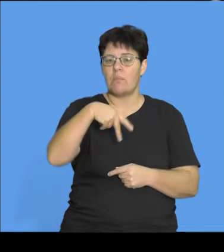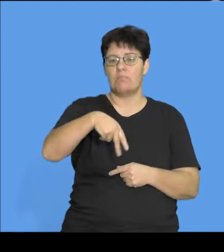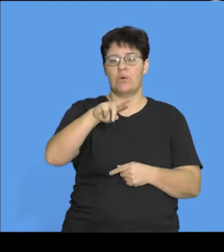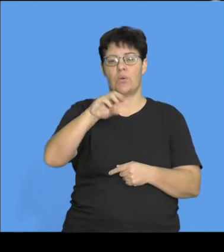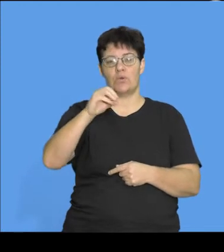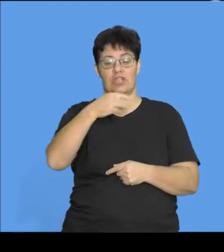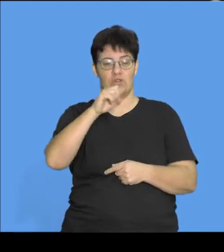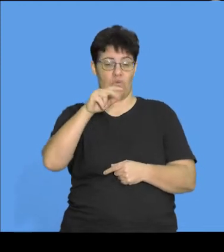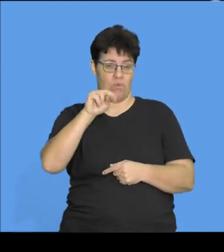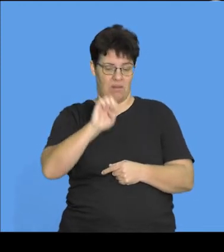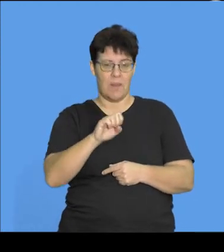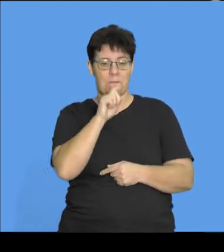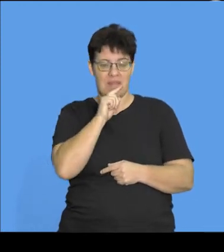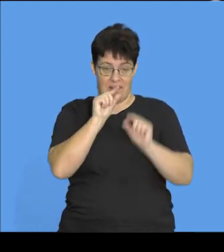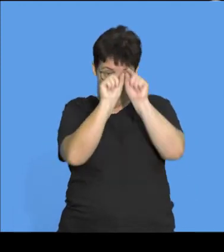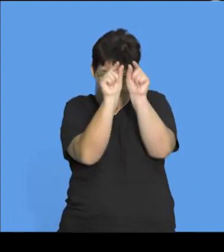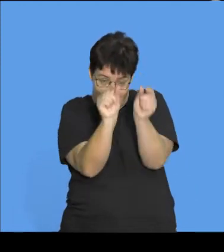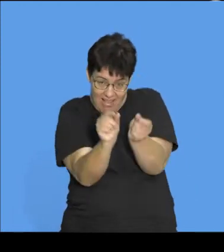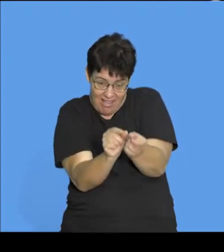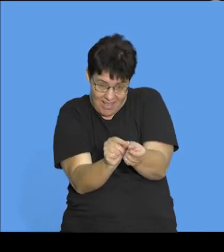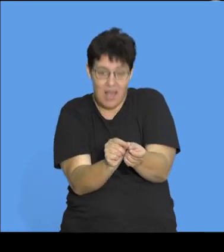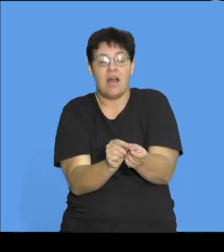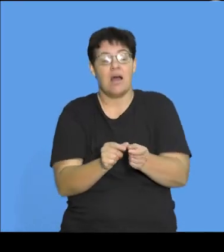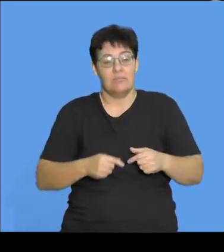will maintain the lining of the endometrium.